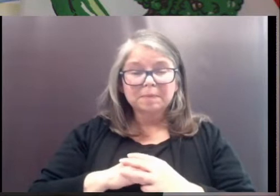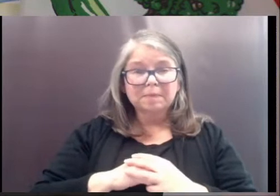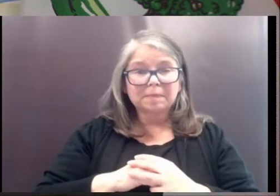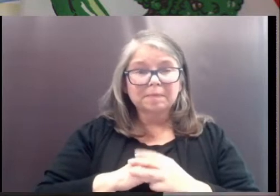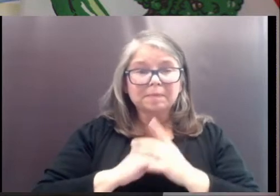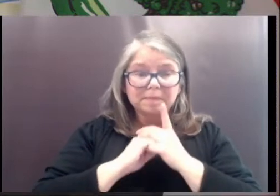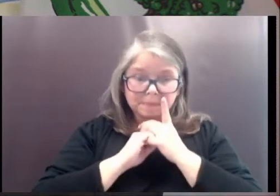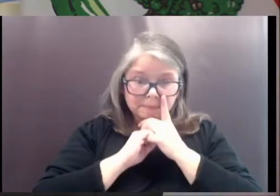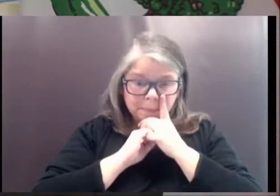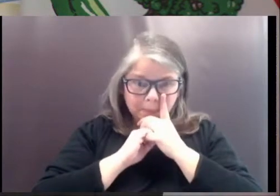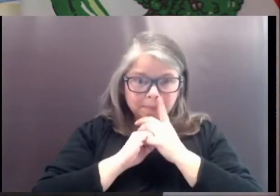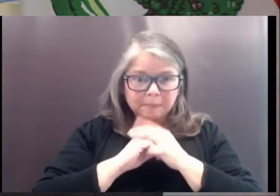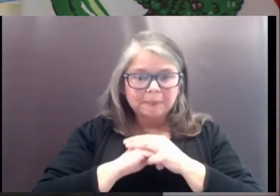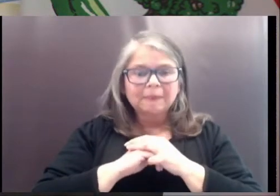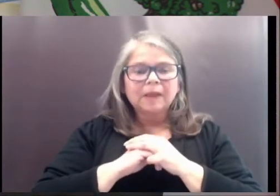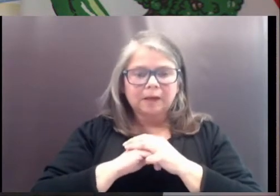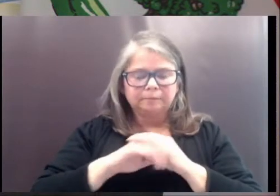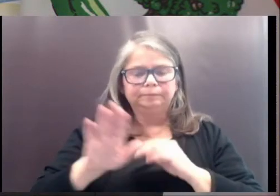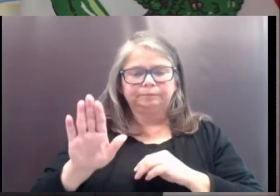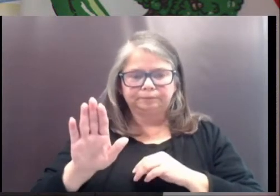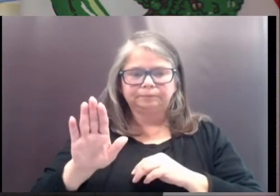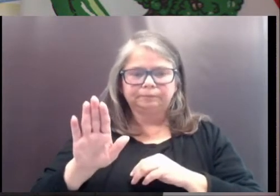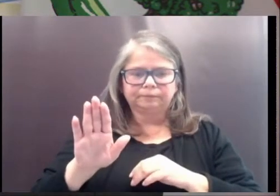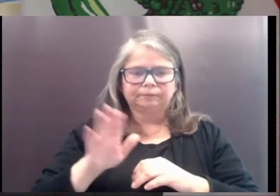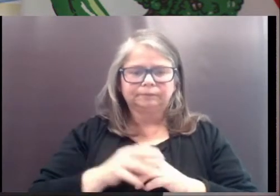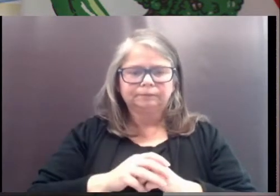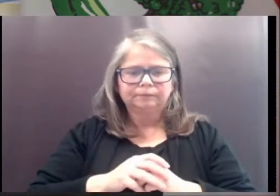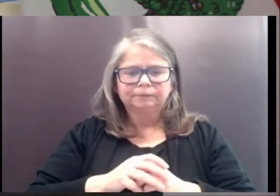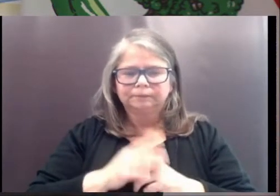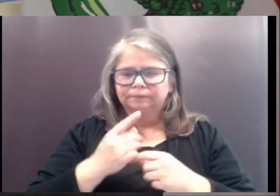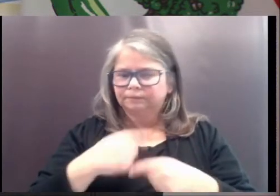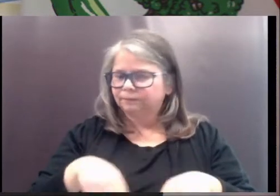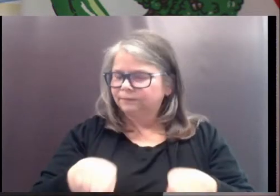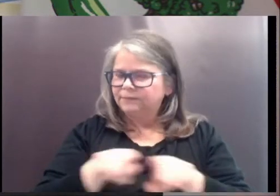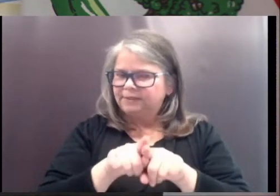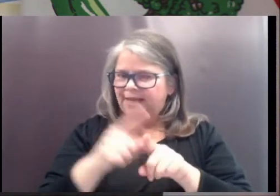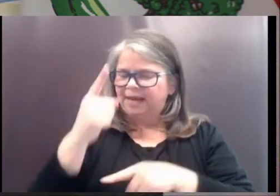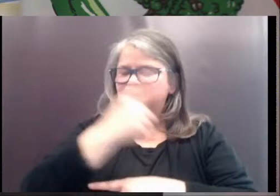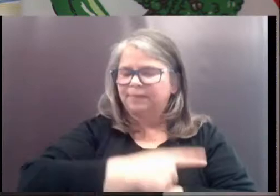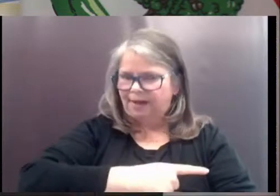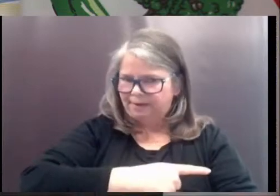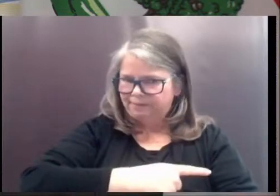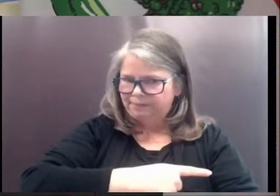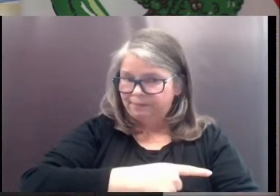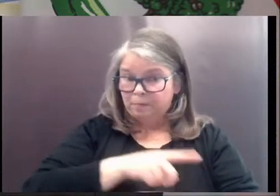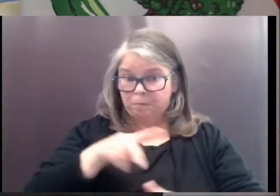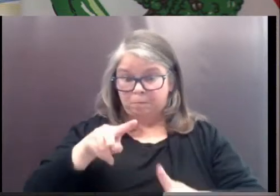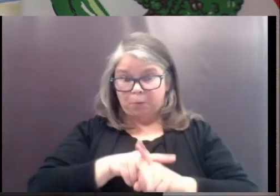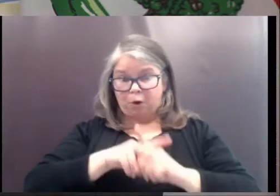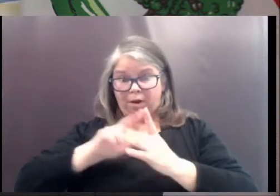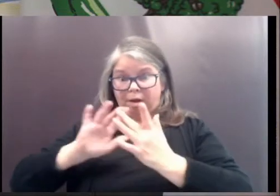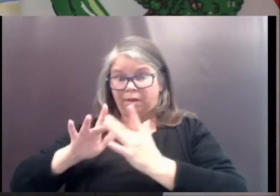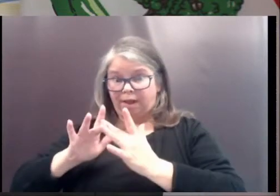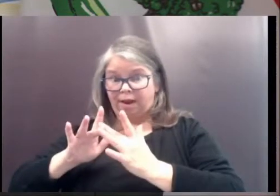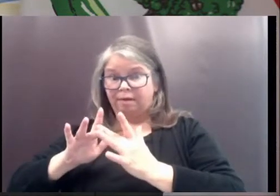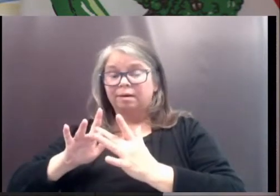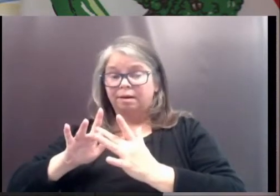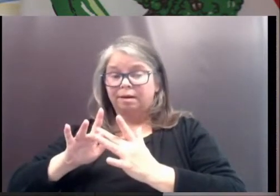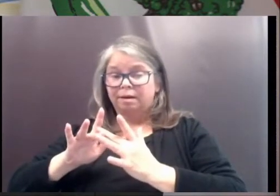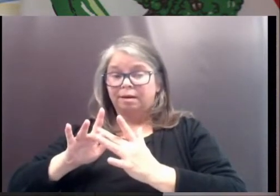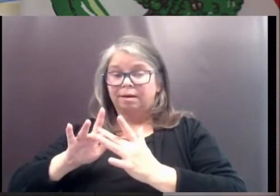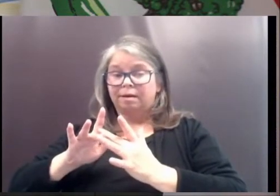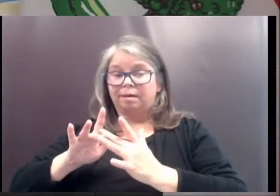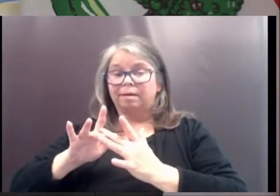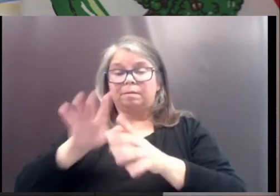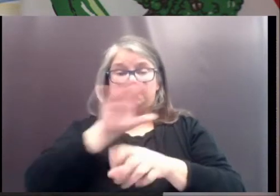the turnaround time is within the same day. Of course, if people booked last night, they would be contacted today if they were online